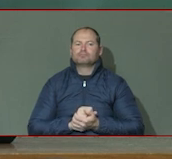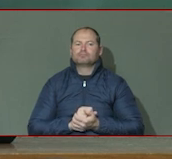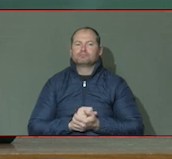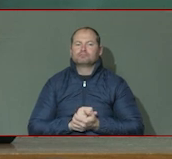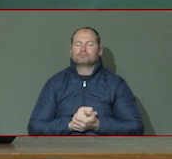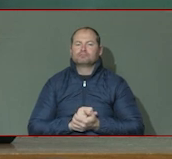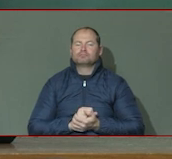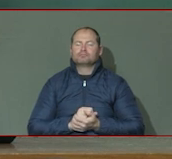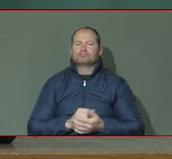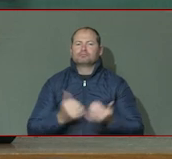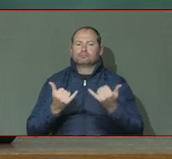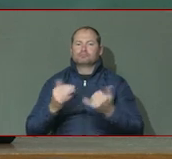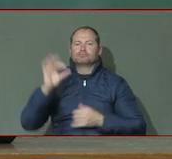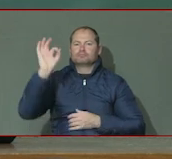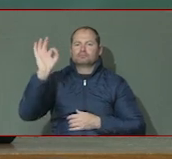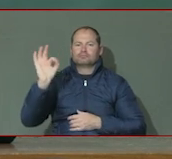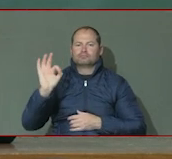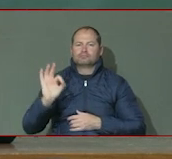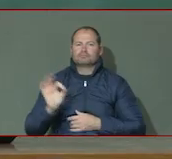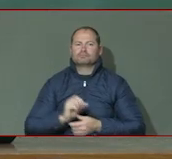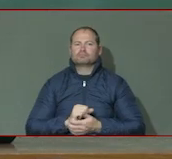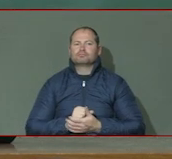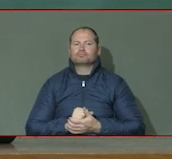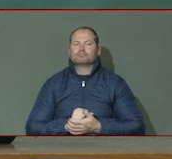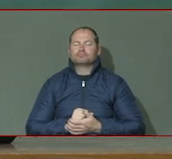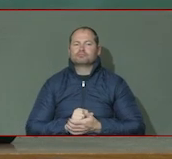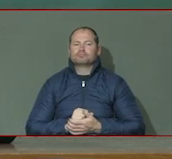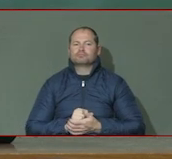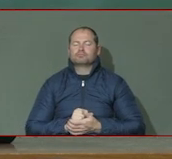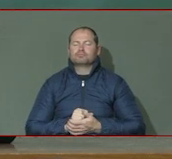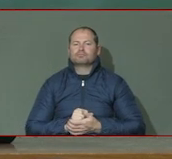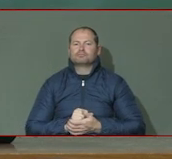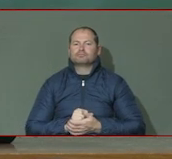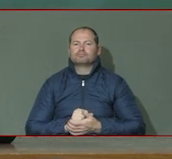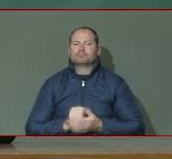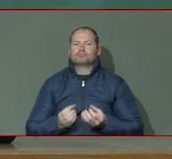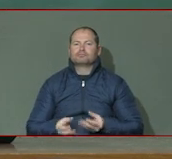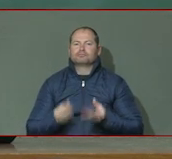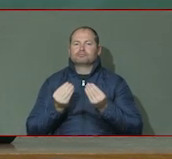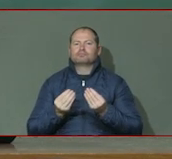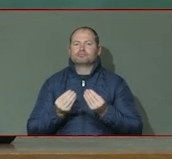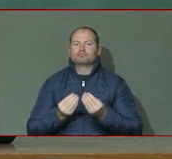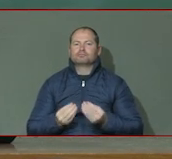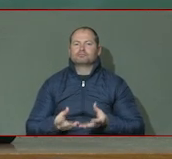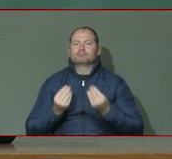and we calculate the percentage, then we get, So